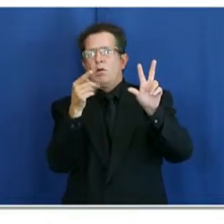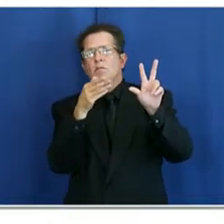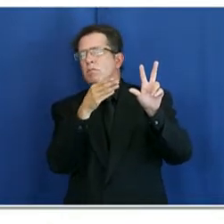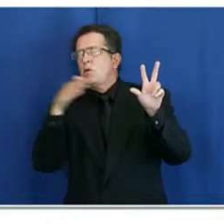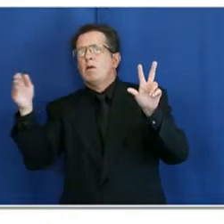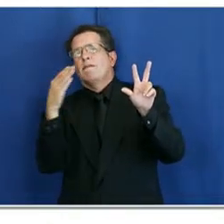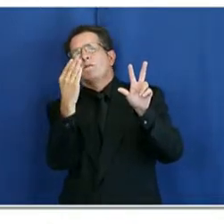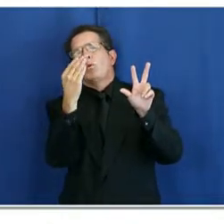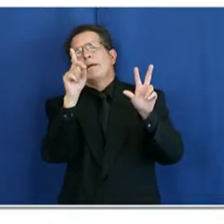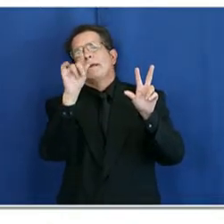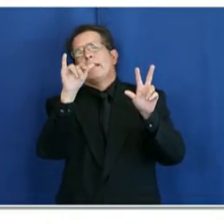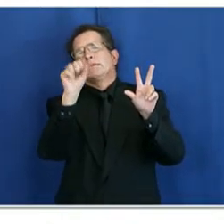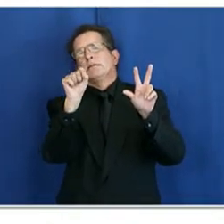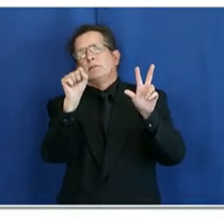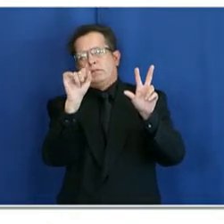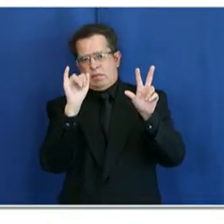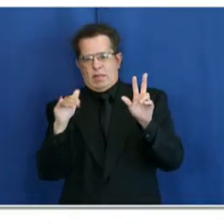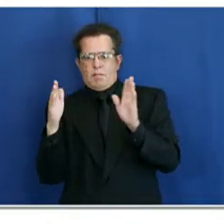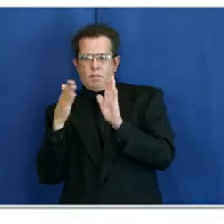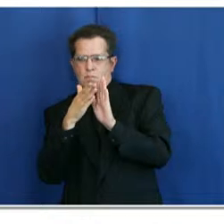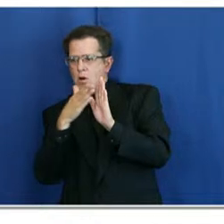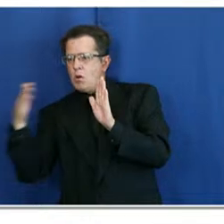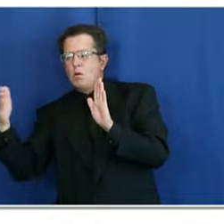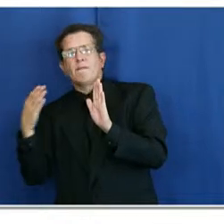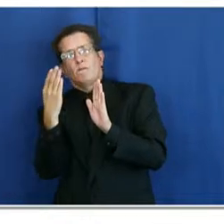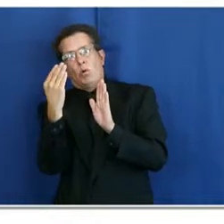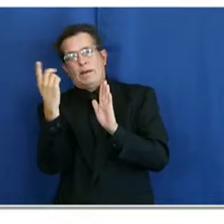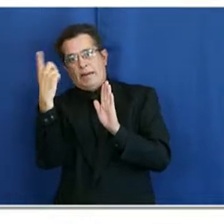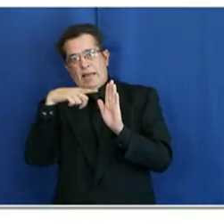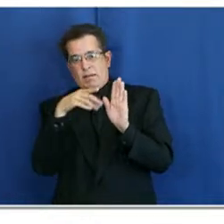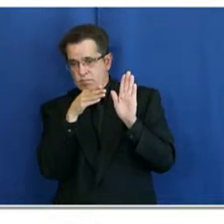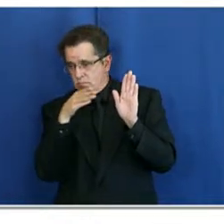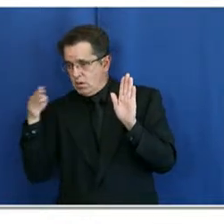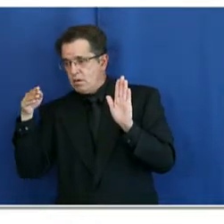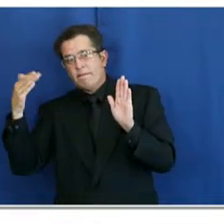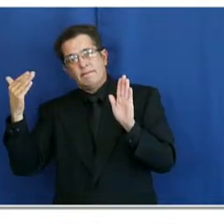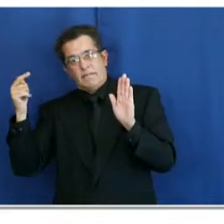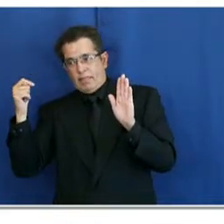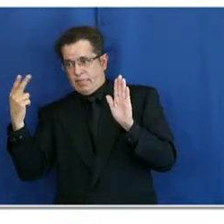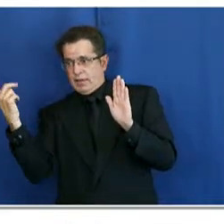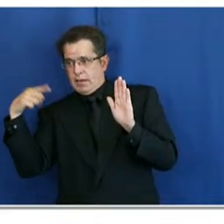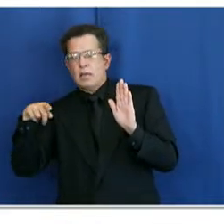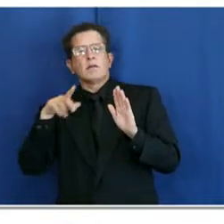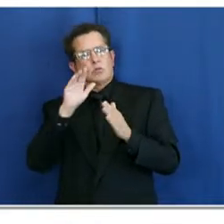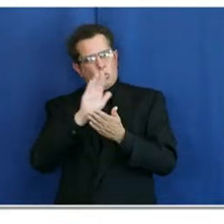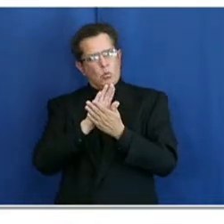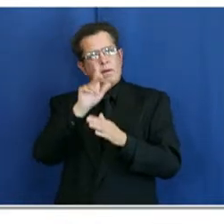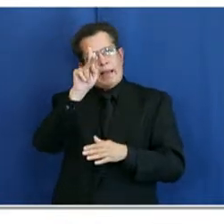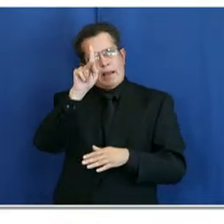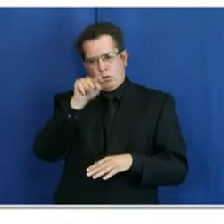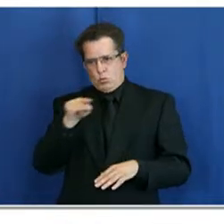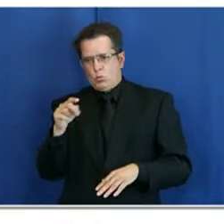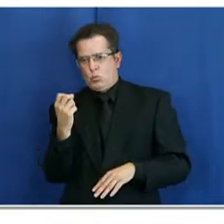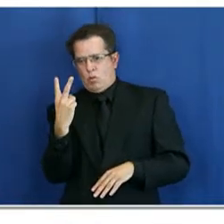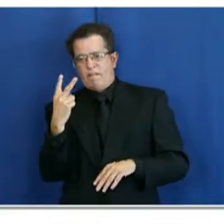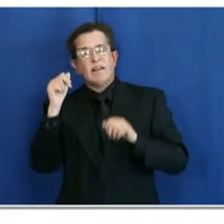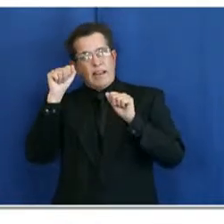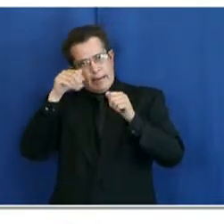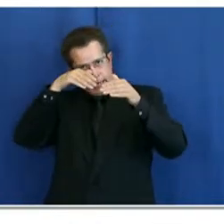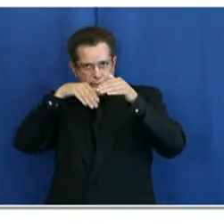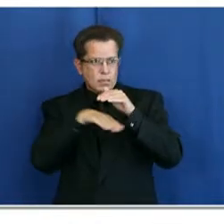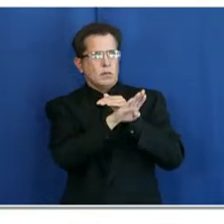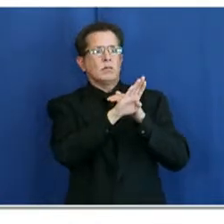14 period. And after that 14 period, on the 5th day, schools K through 12 could open for